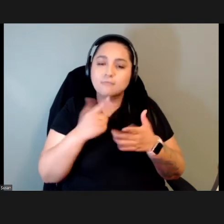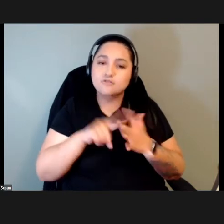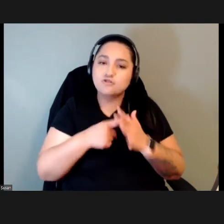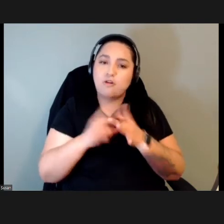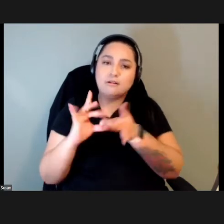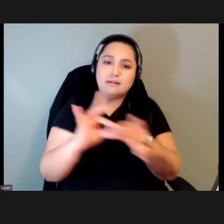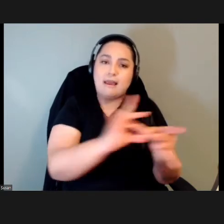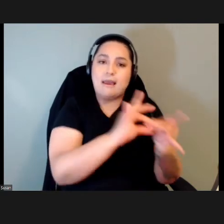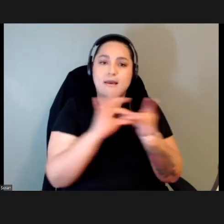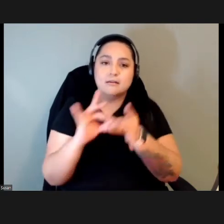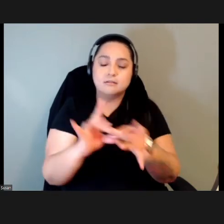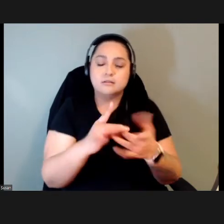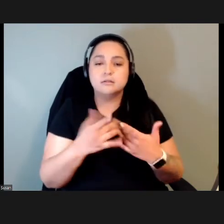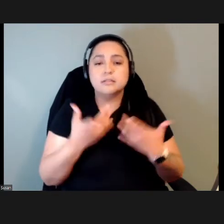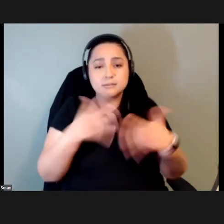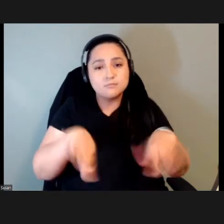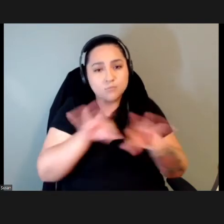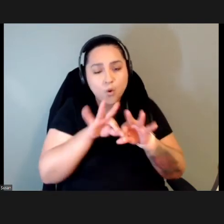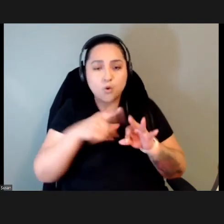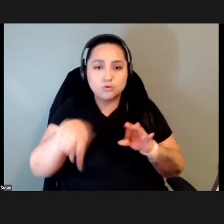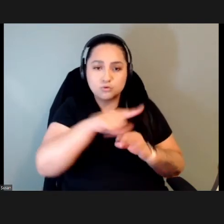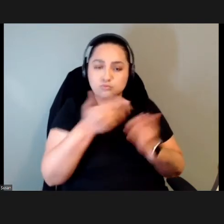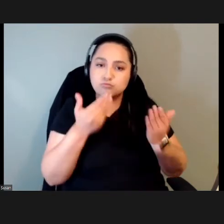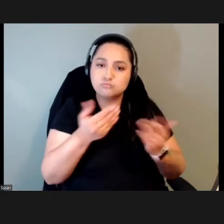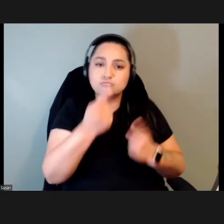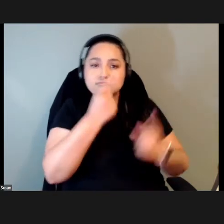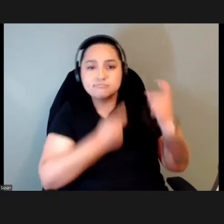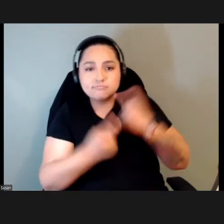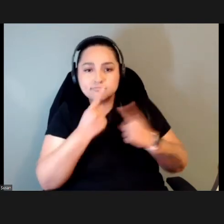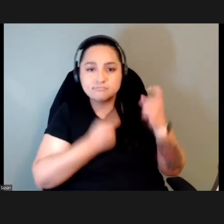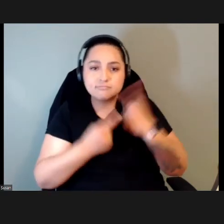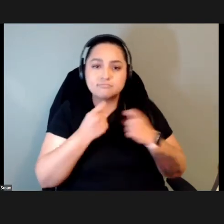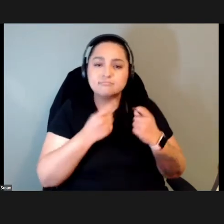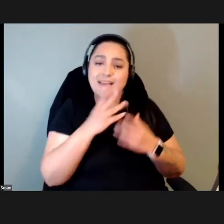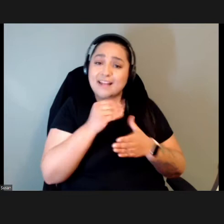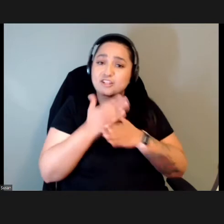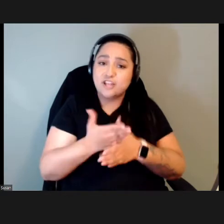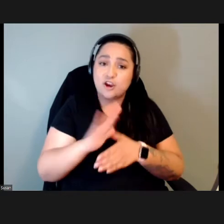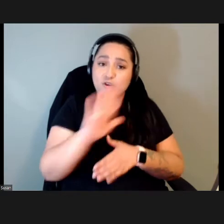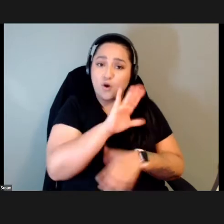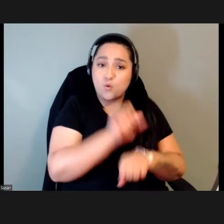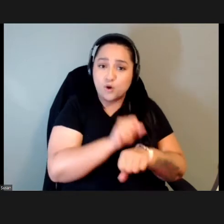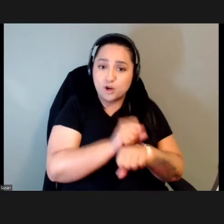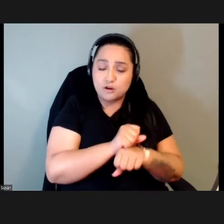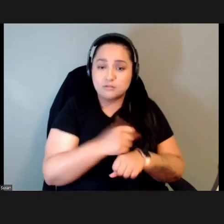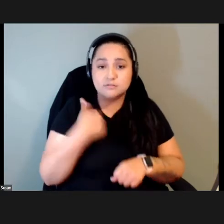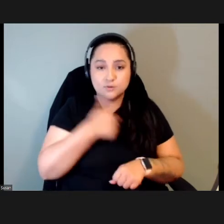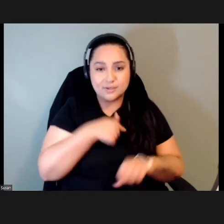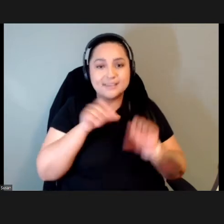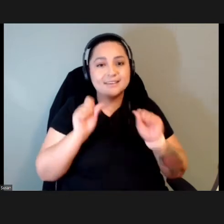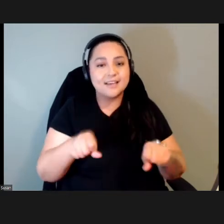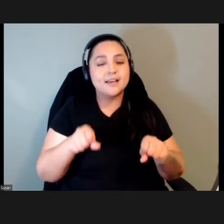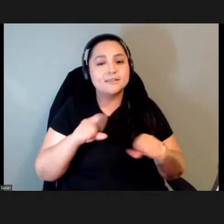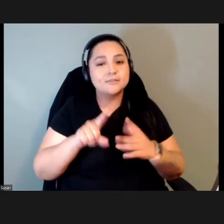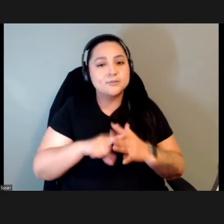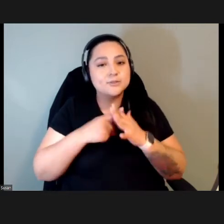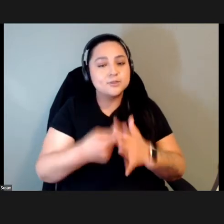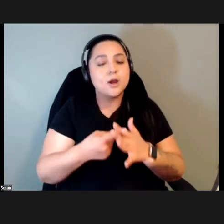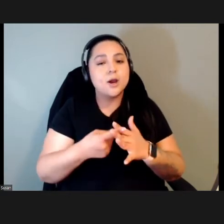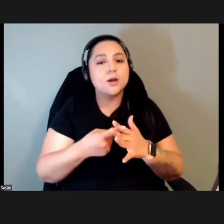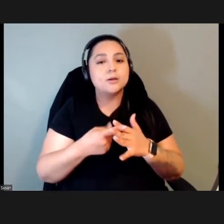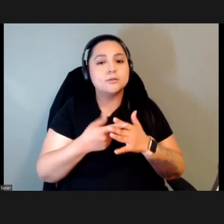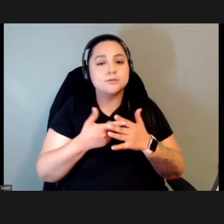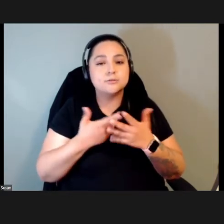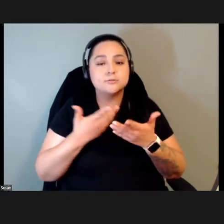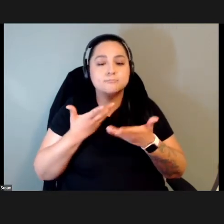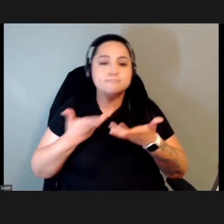ask questions as we go along and share your work, so that we can begin to build this cultural economy we